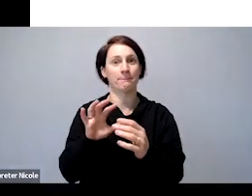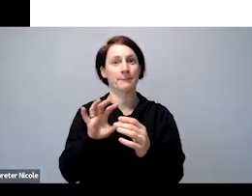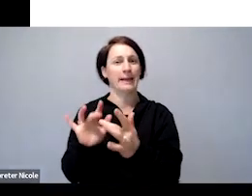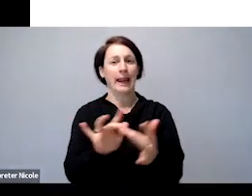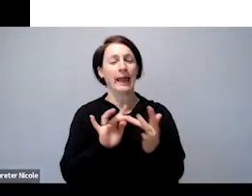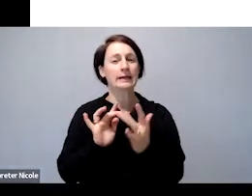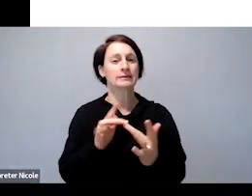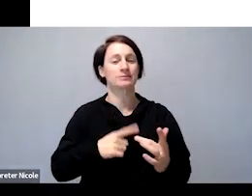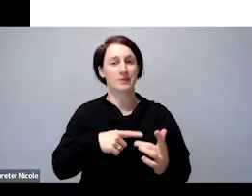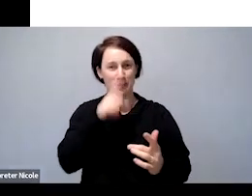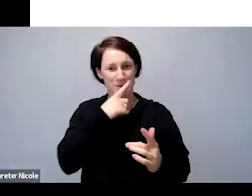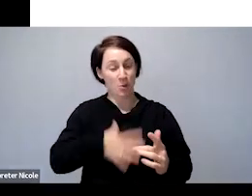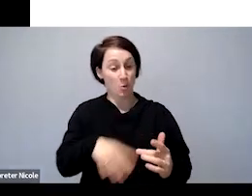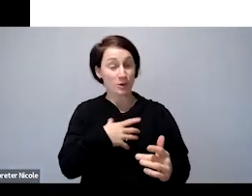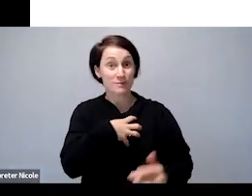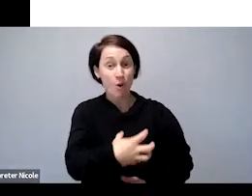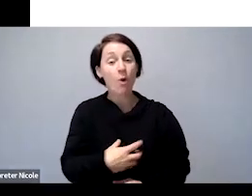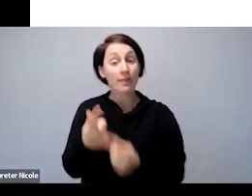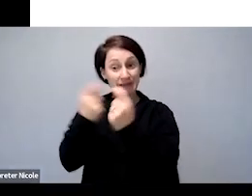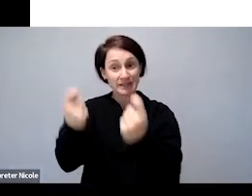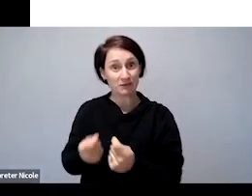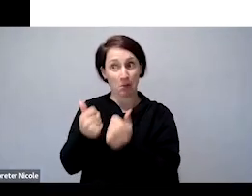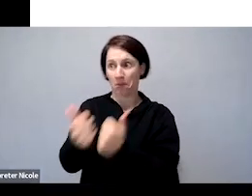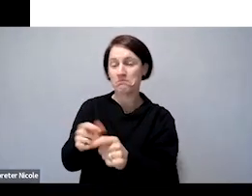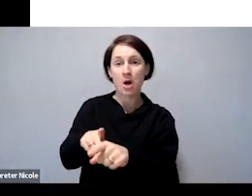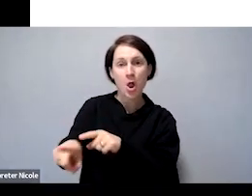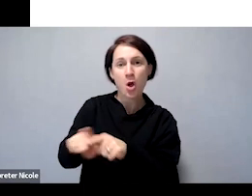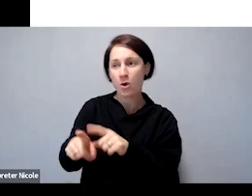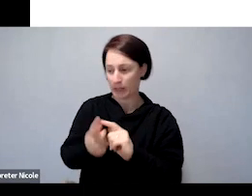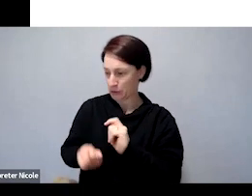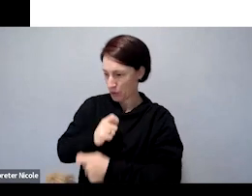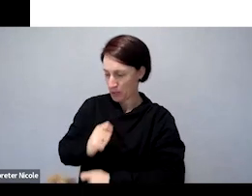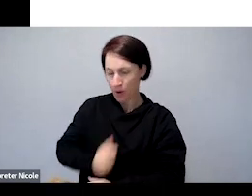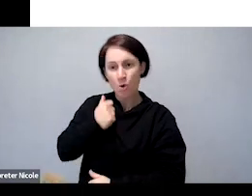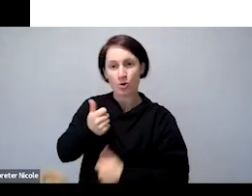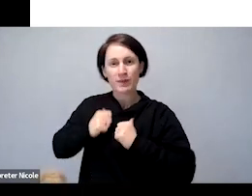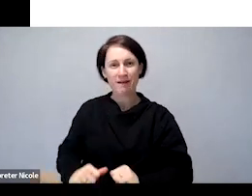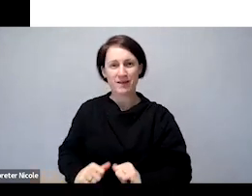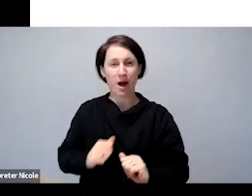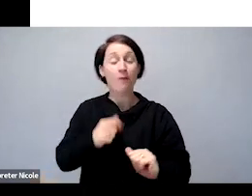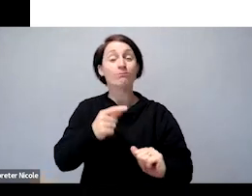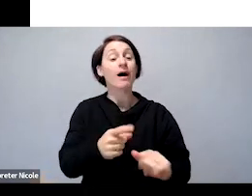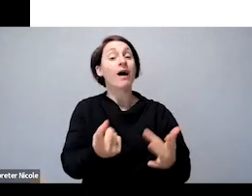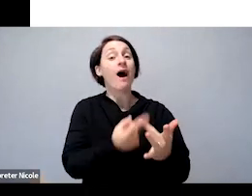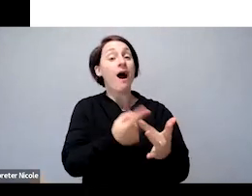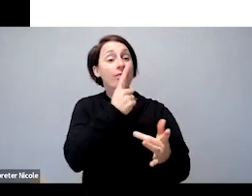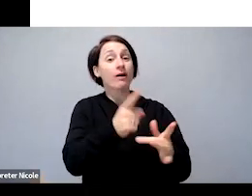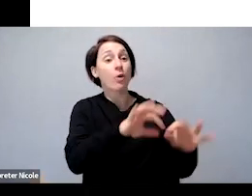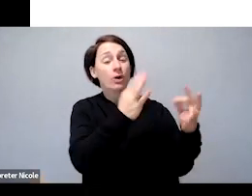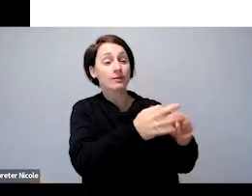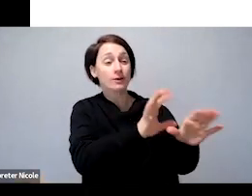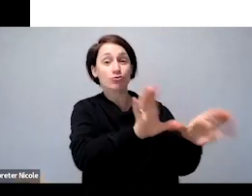more. The PSEP certificate was a great way to learn and develop and change our own behaviors, but changing across sectors at the community level takes